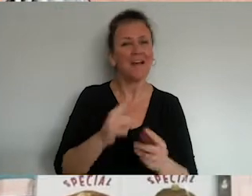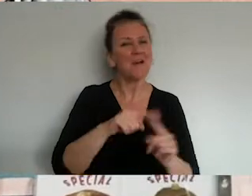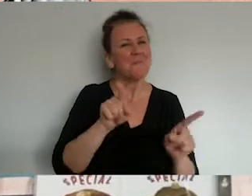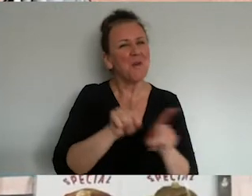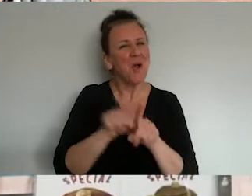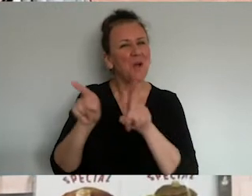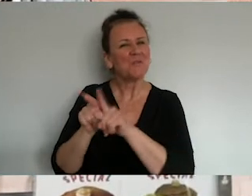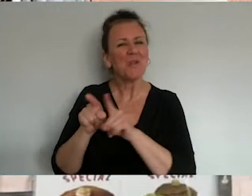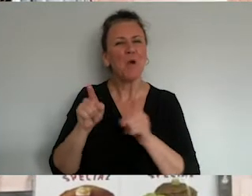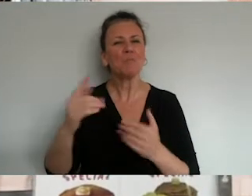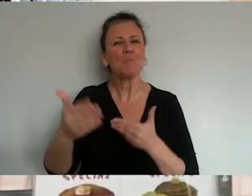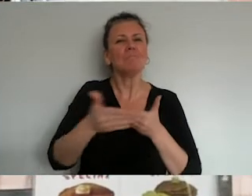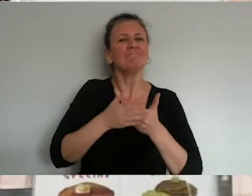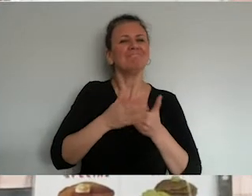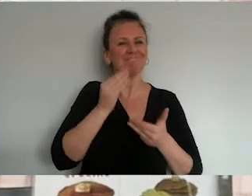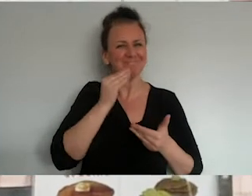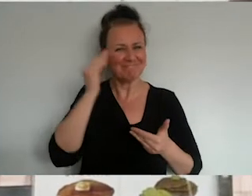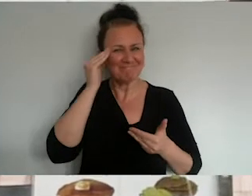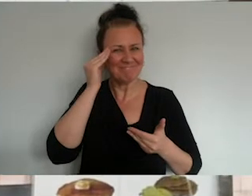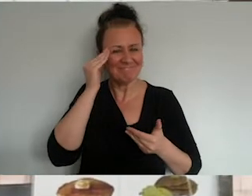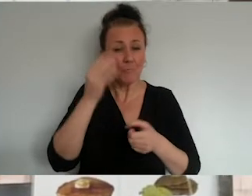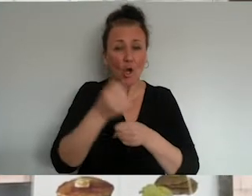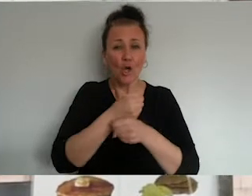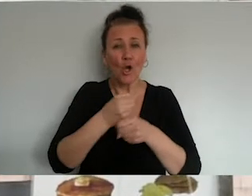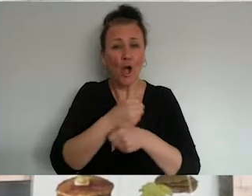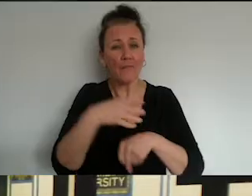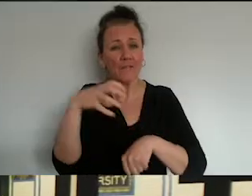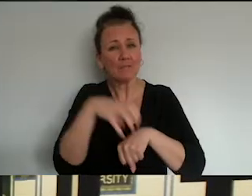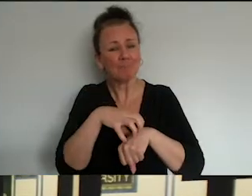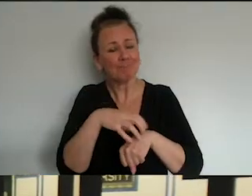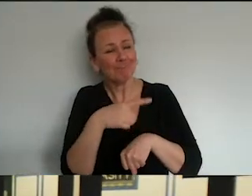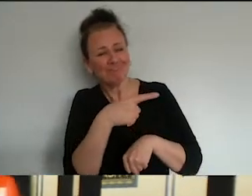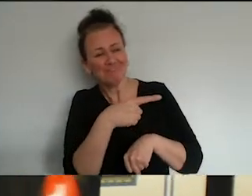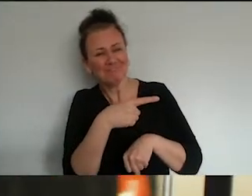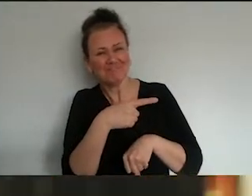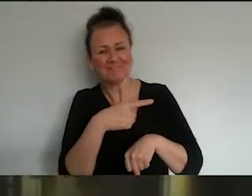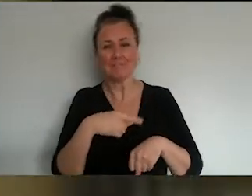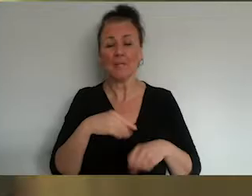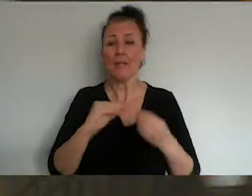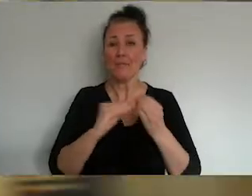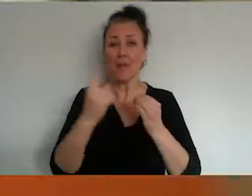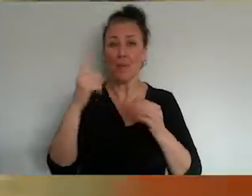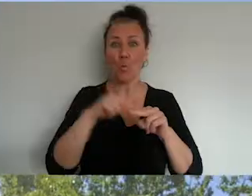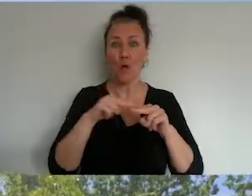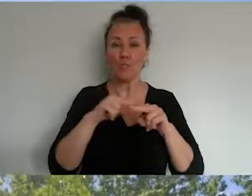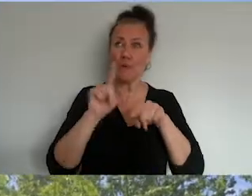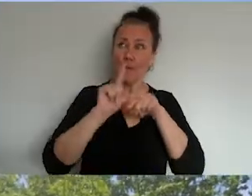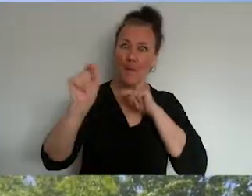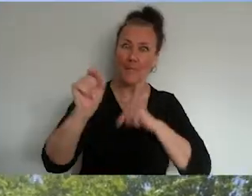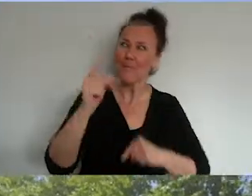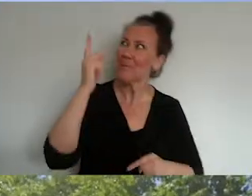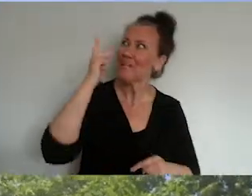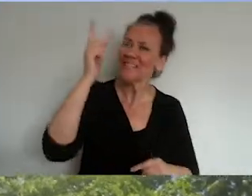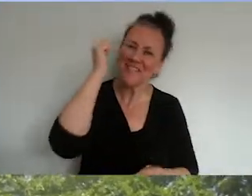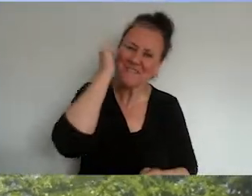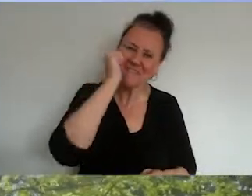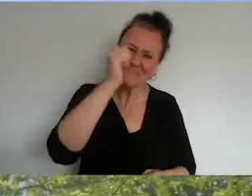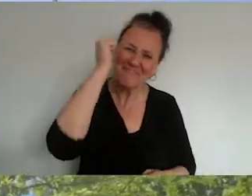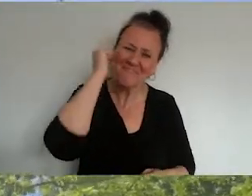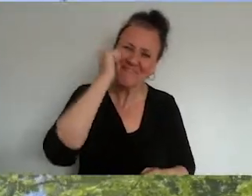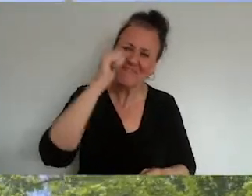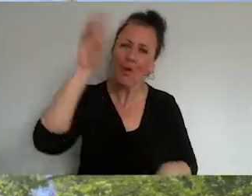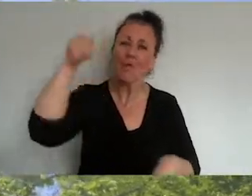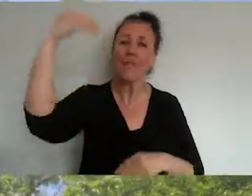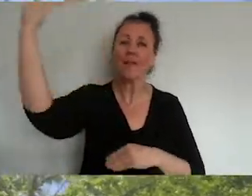also a coffee cart on West 120th Street. It's a speeding number one train. It's the early morning sunlight over